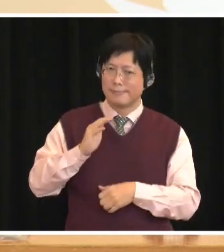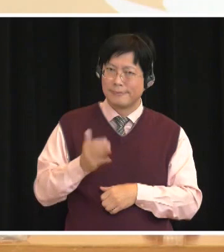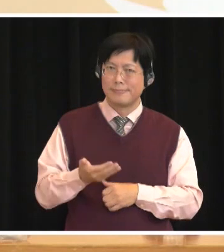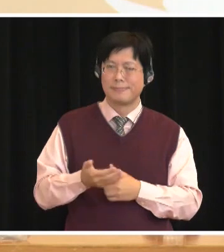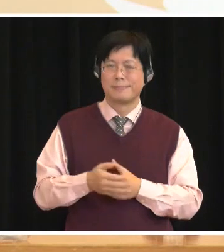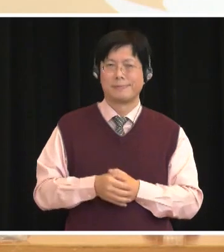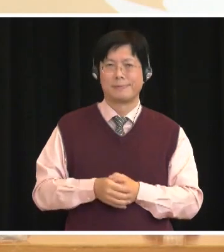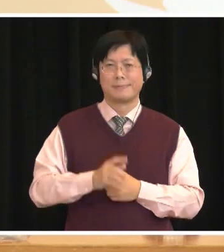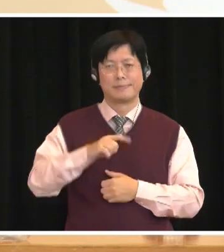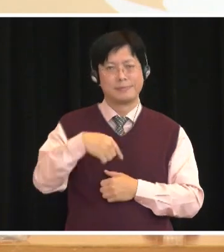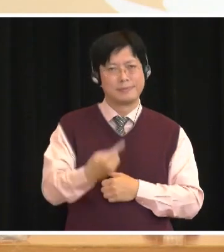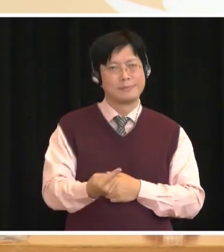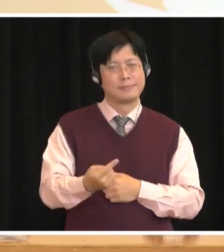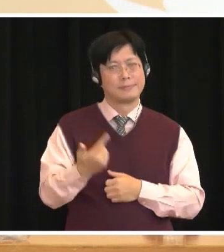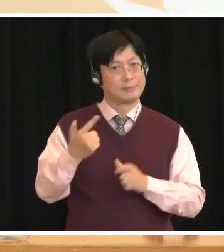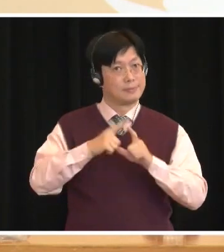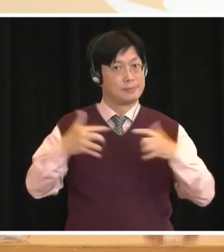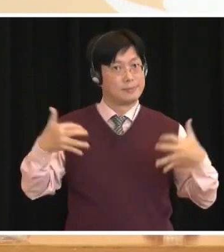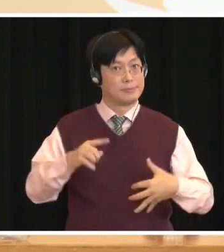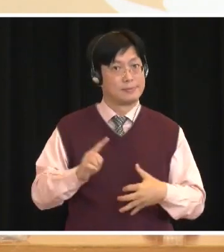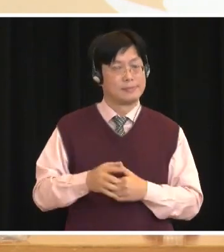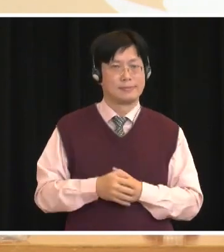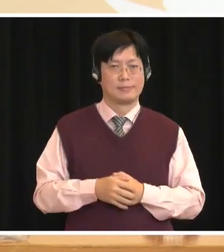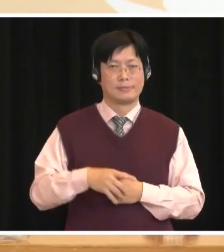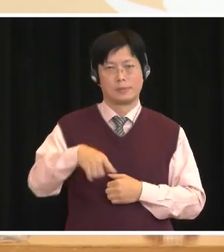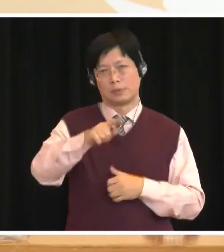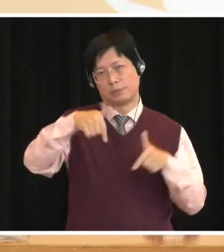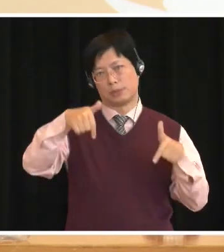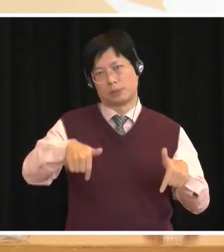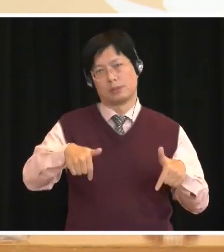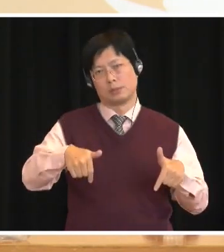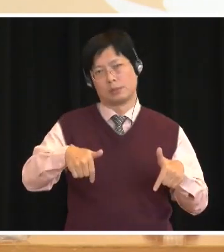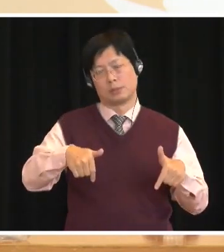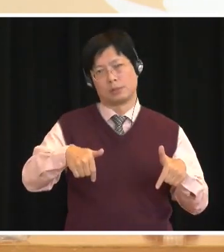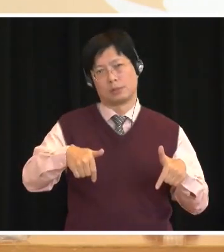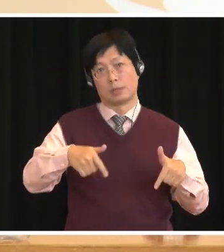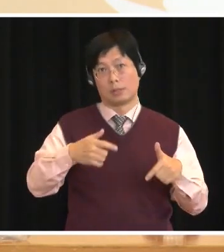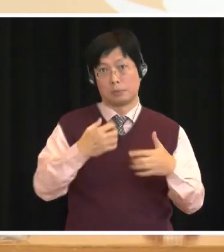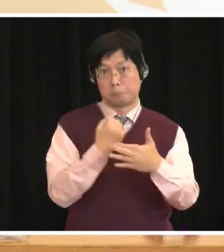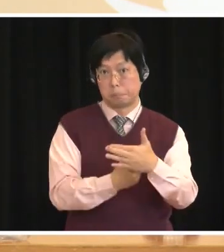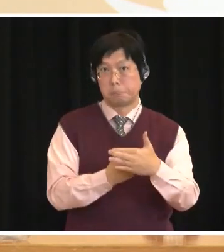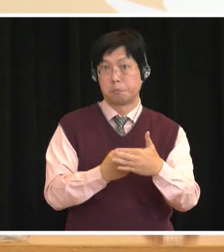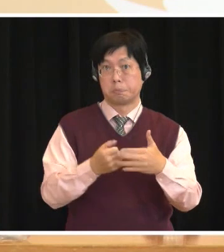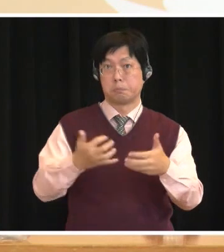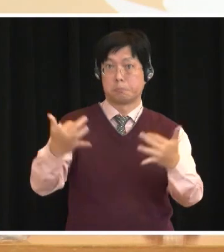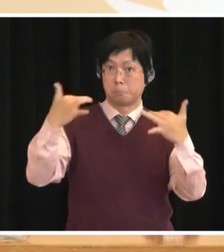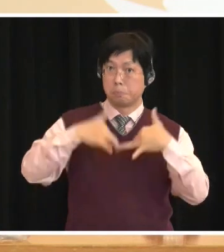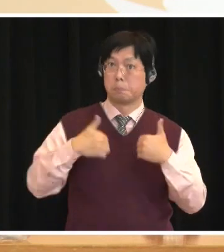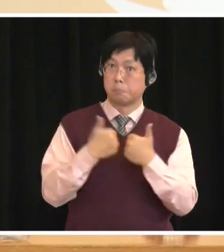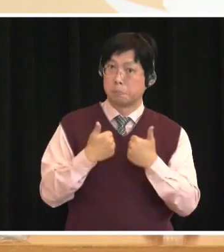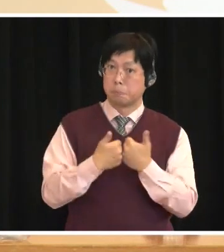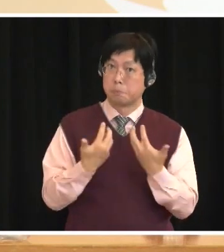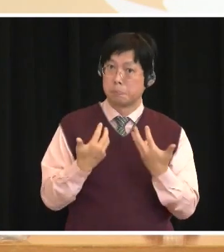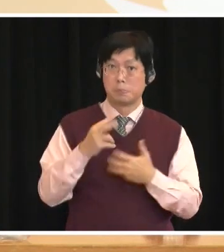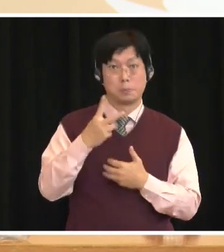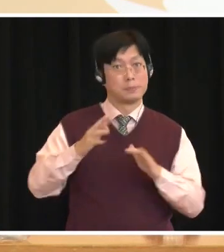to come back in the afternoon and whether we should not conclude our business right now